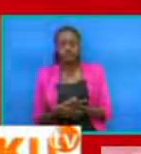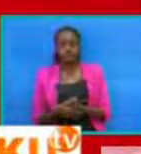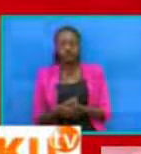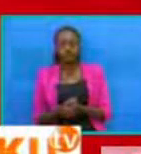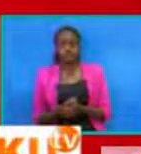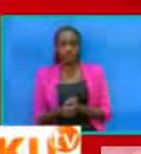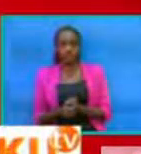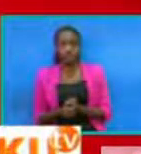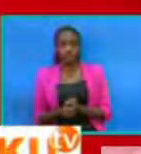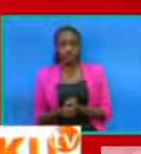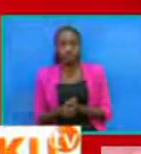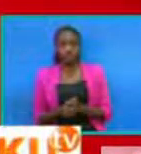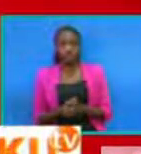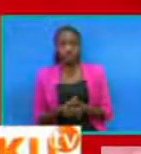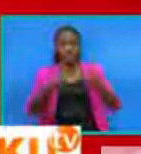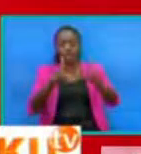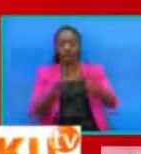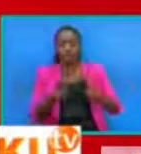There are our